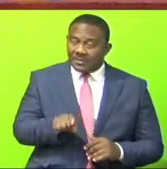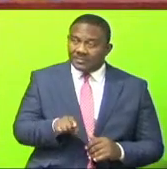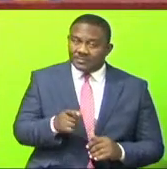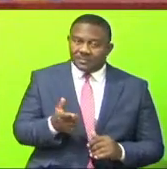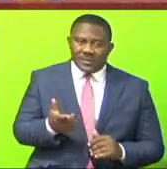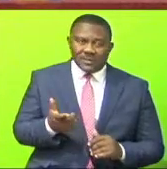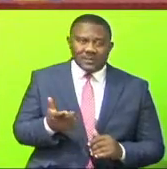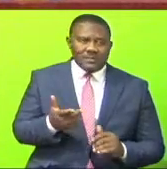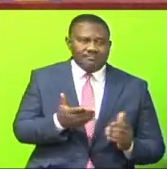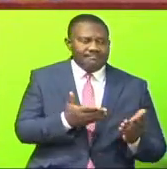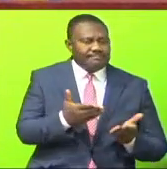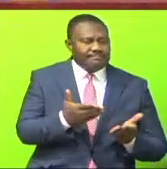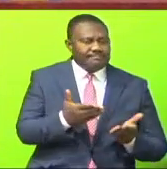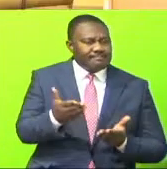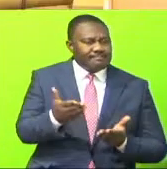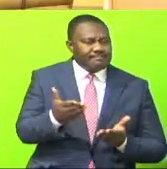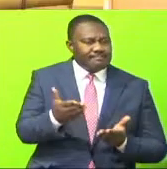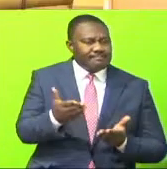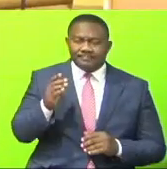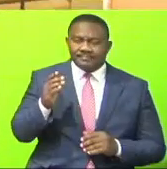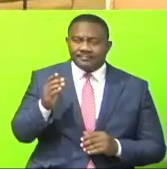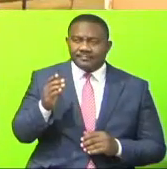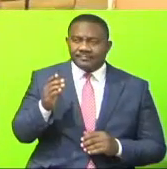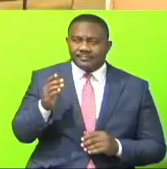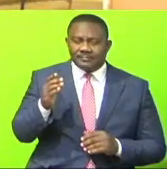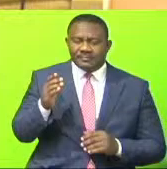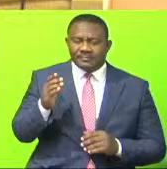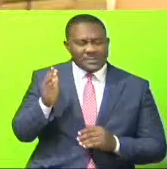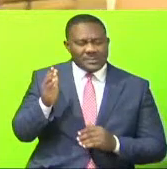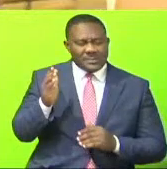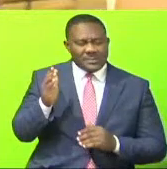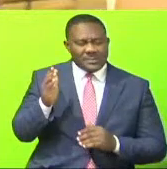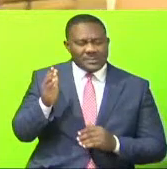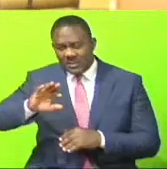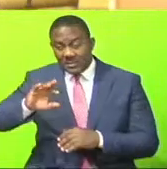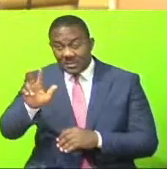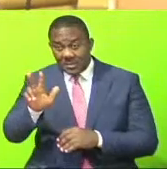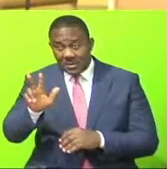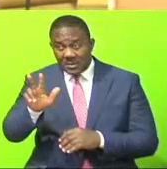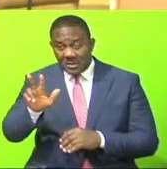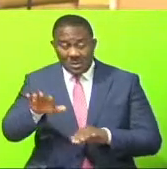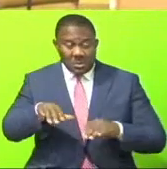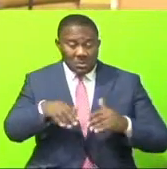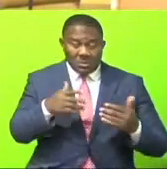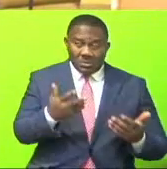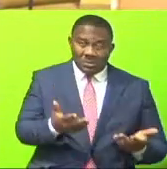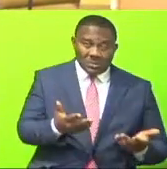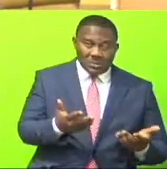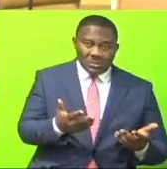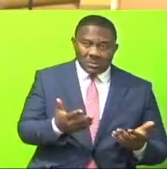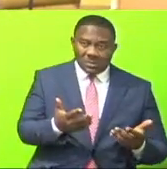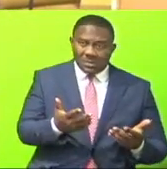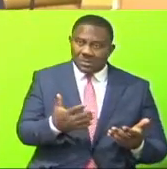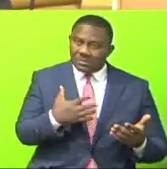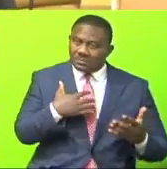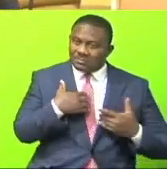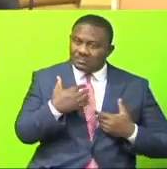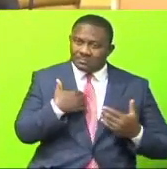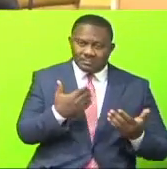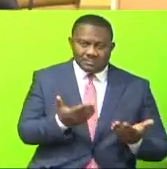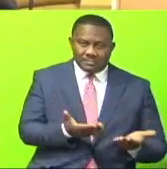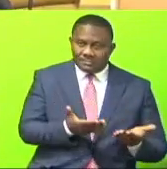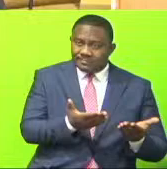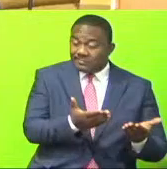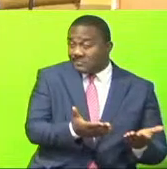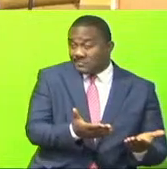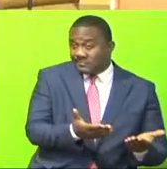statement under Order 93 or by petition. Mr. Speaker, I